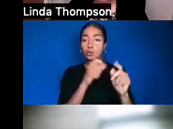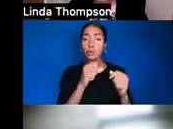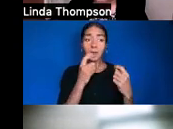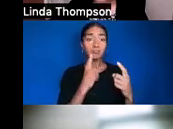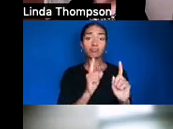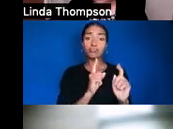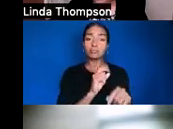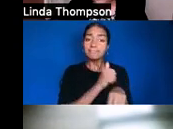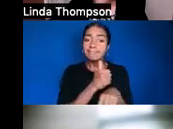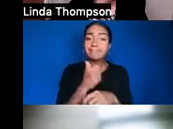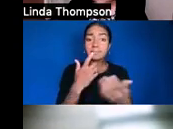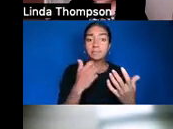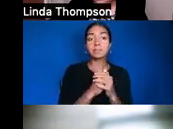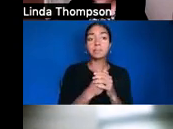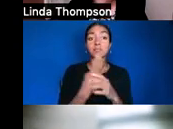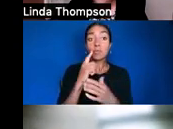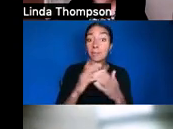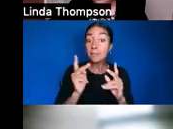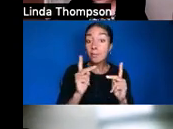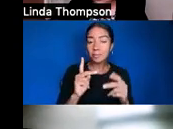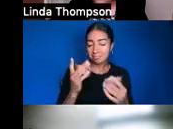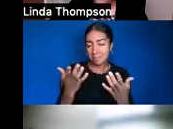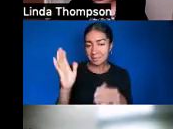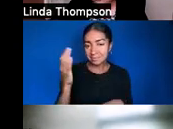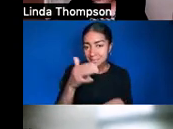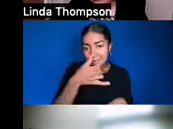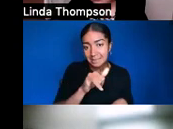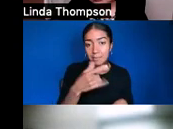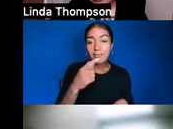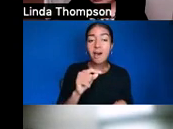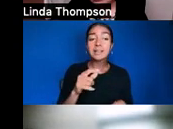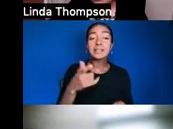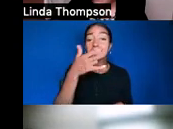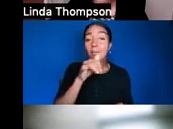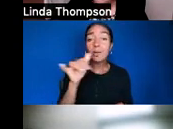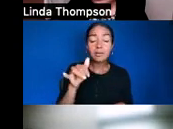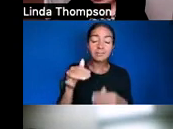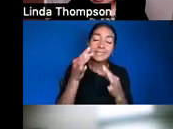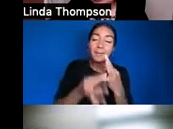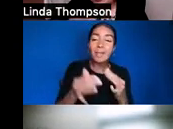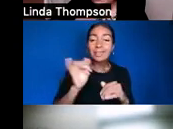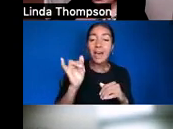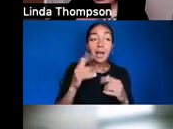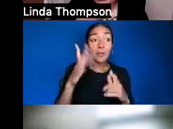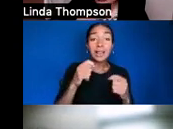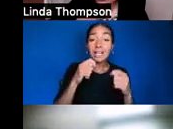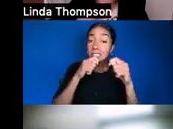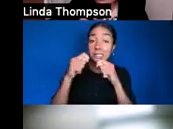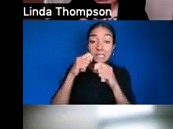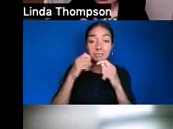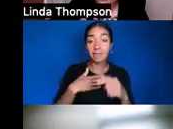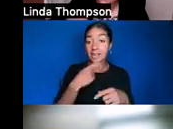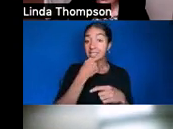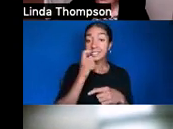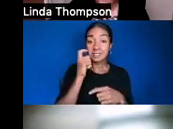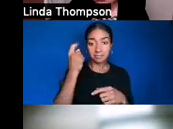For some people, it sounds silly, but just as simple as I'm going to floss my teeth, because that's a part of taking care of